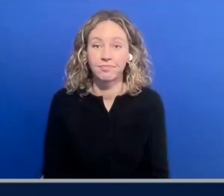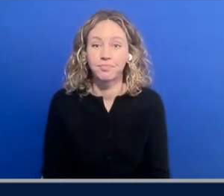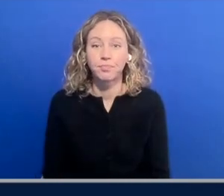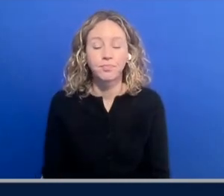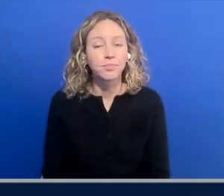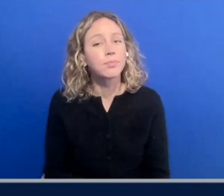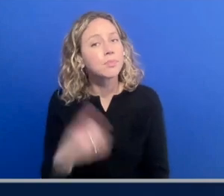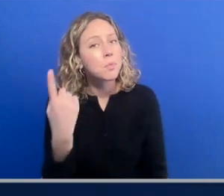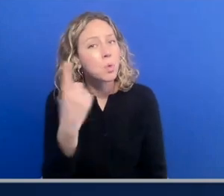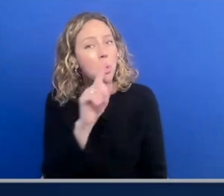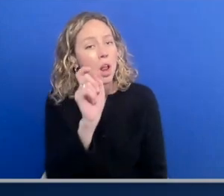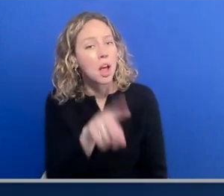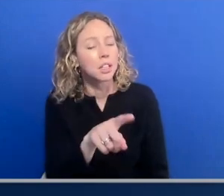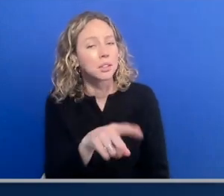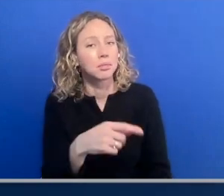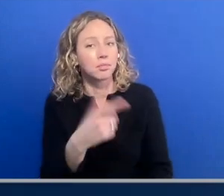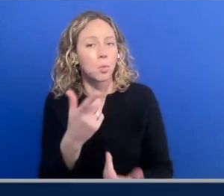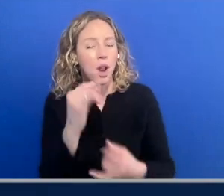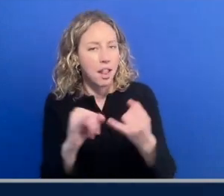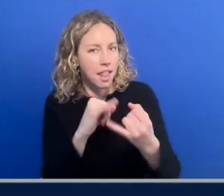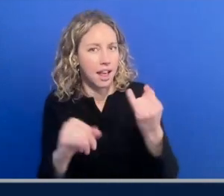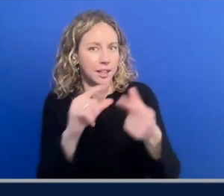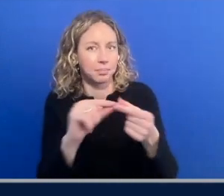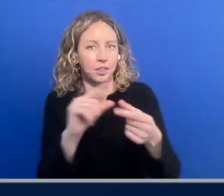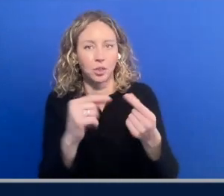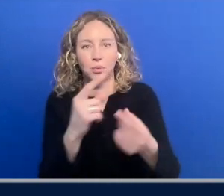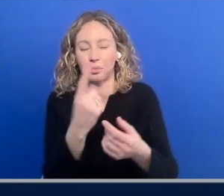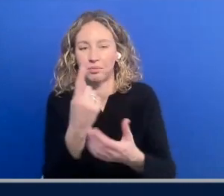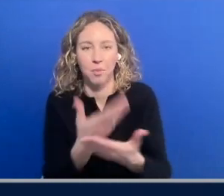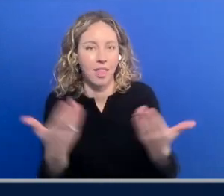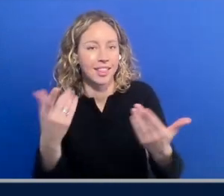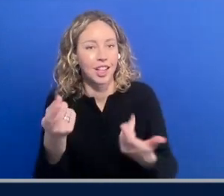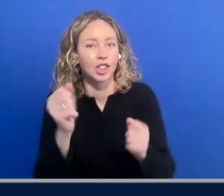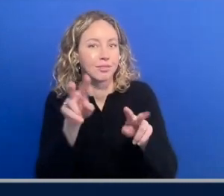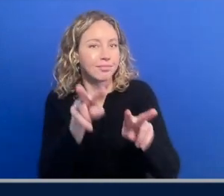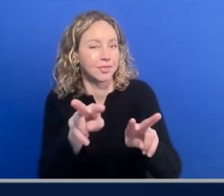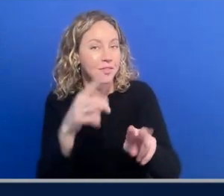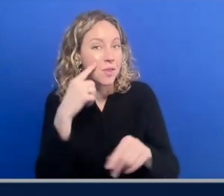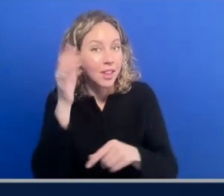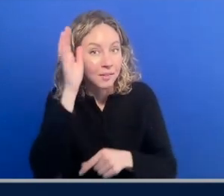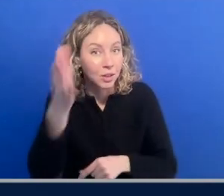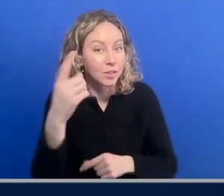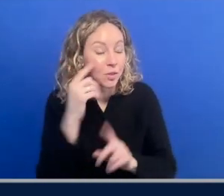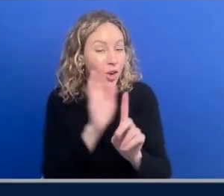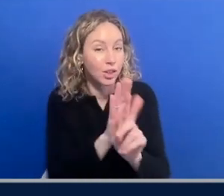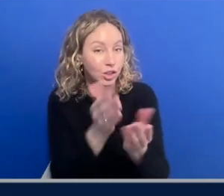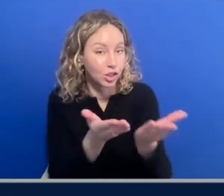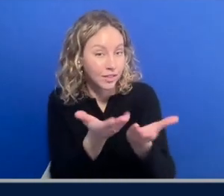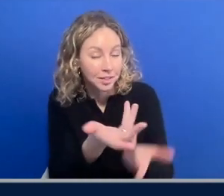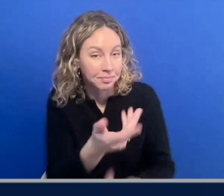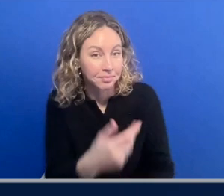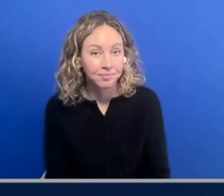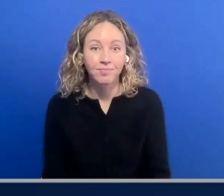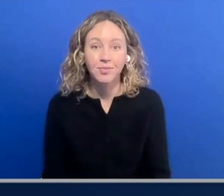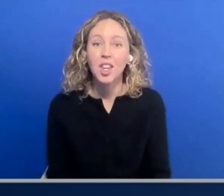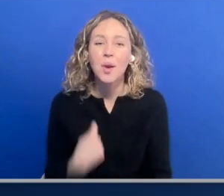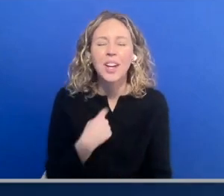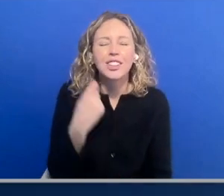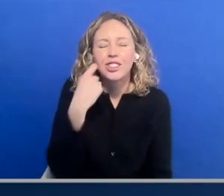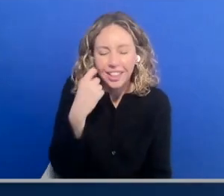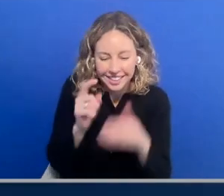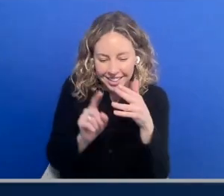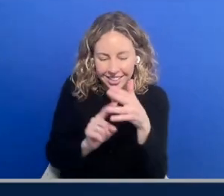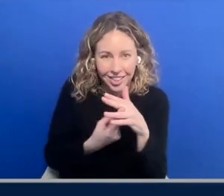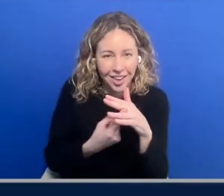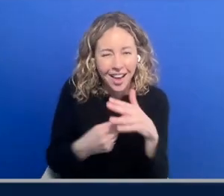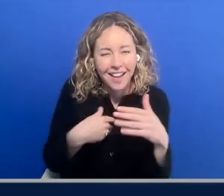one final message to our viewers. What should they be keeping an eye out for in the future of your service? we are just getting started here, right? So we have lots